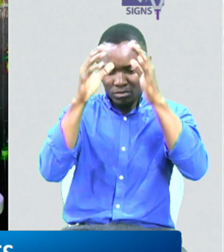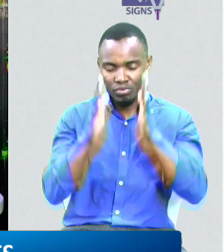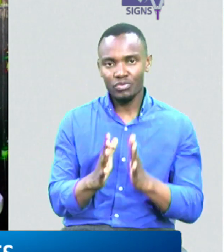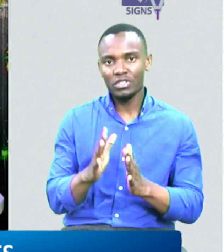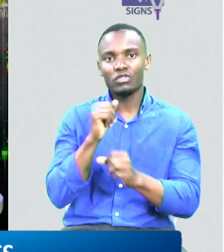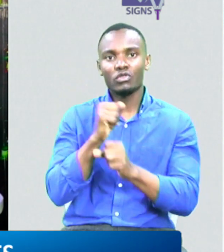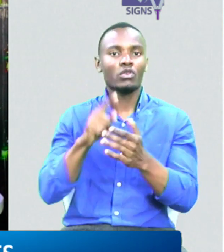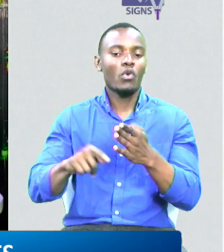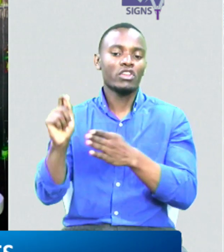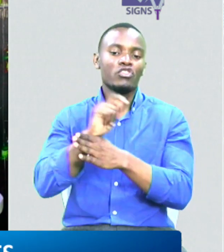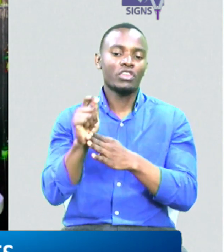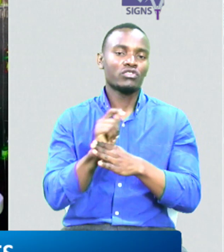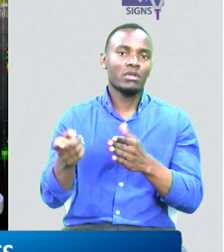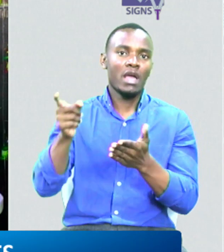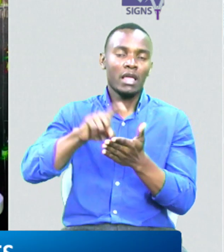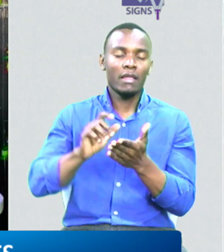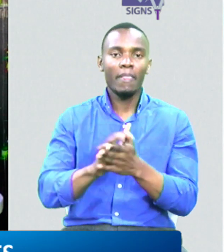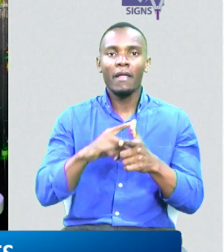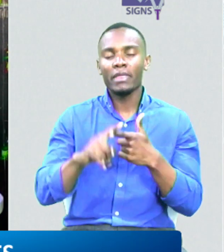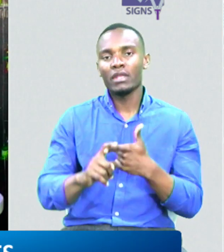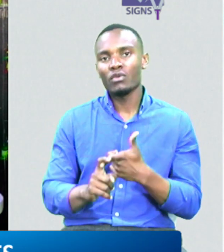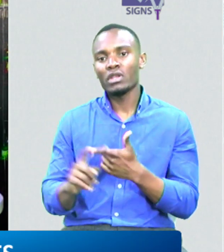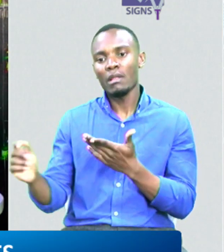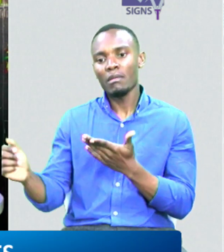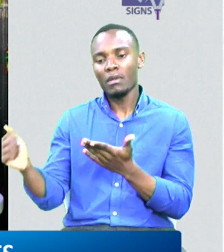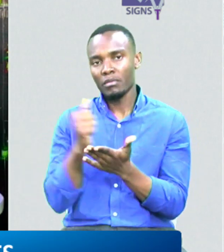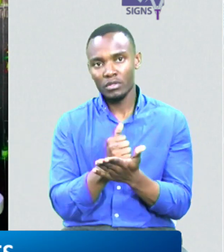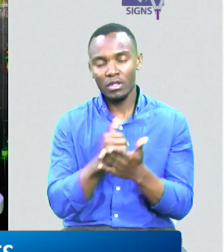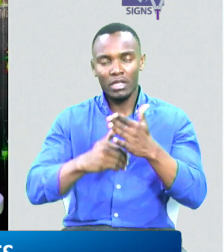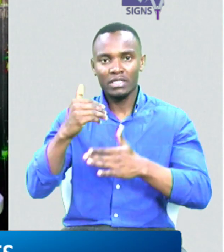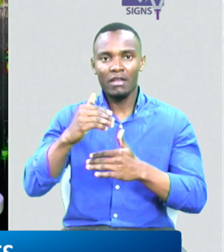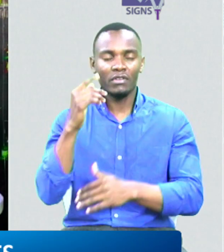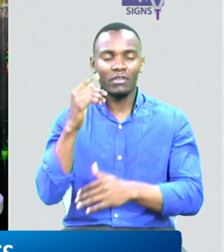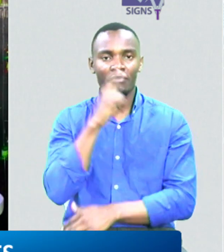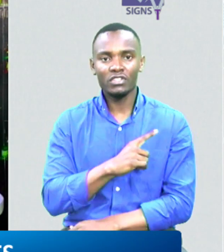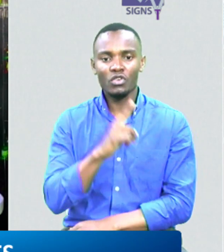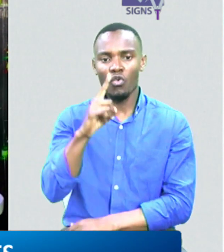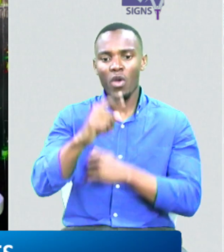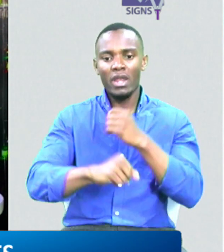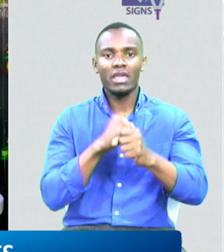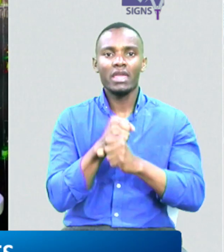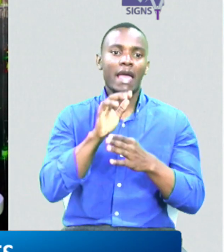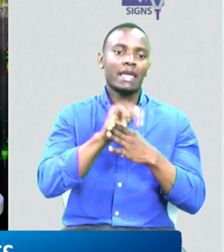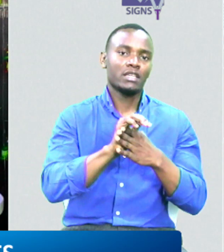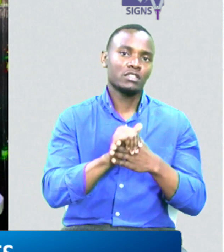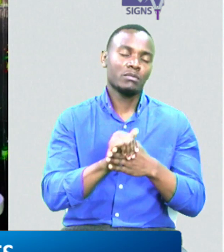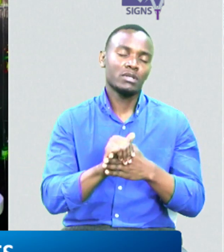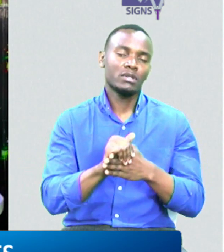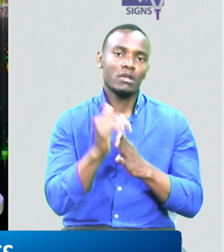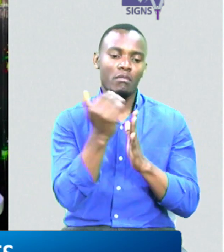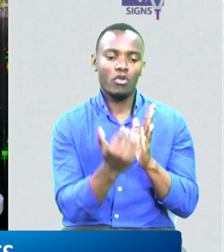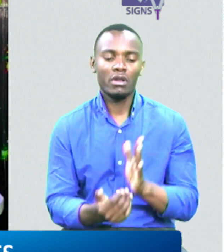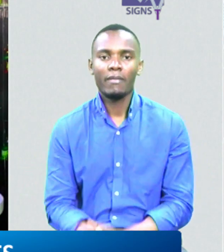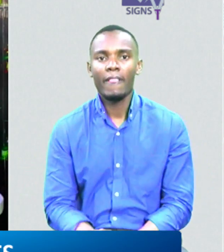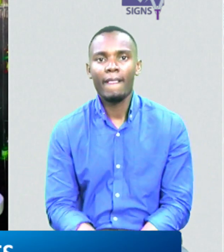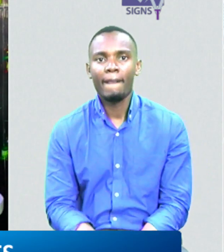working group's recommendations will ease the financial burden by limiting to 2 textbooks per subject, the